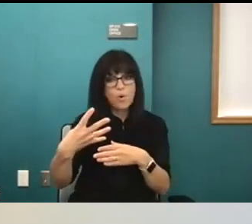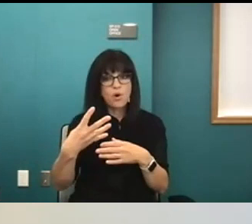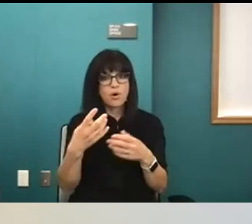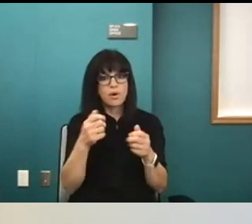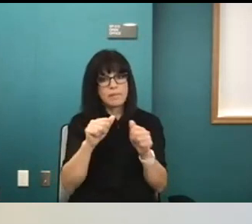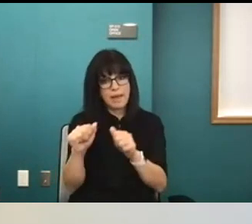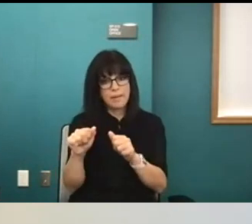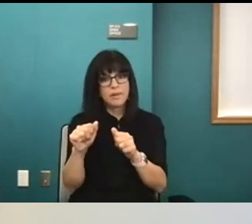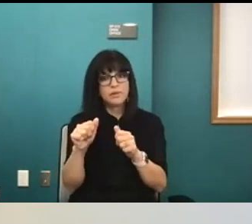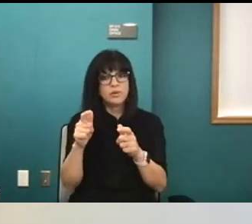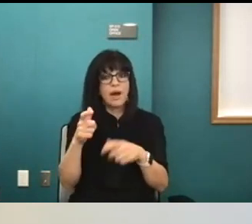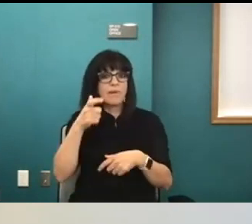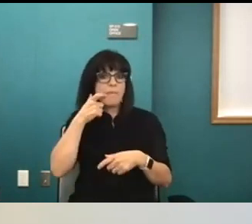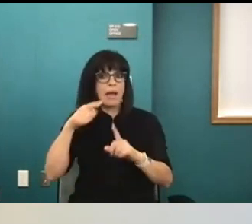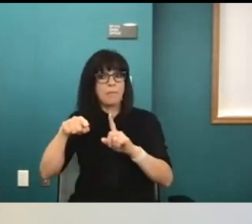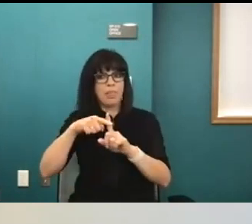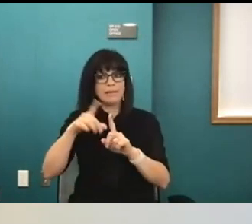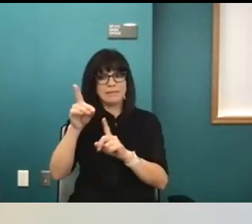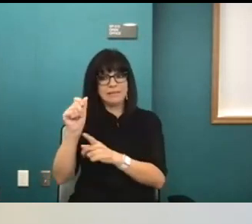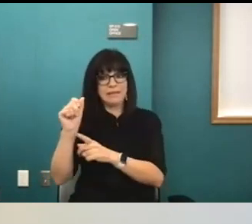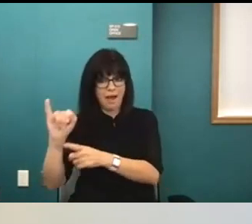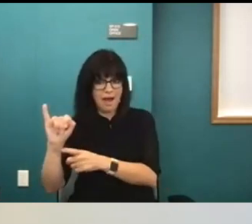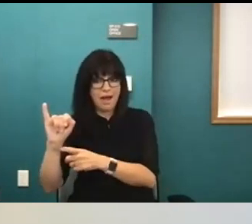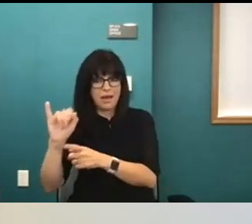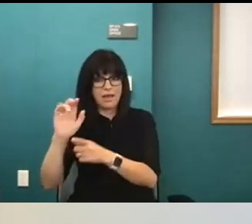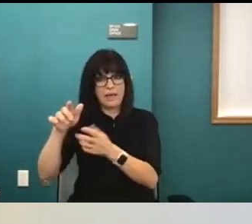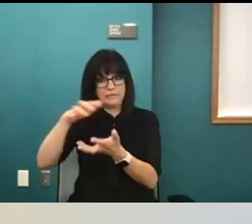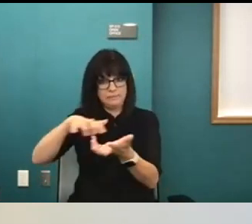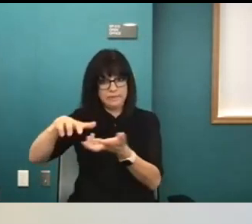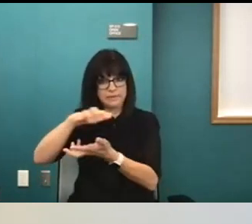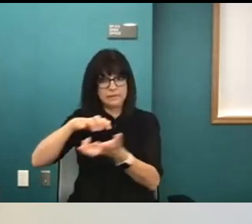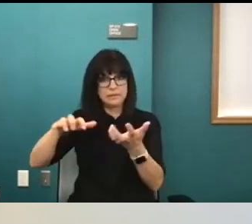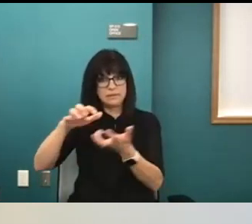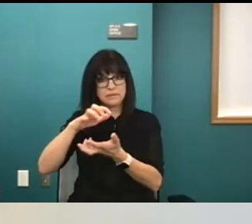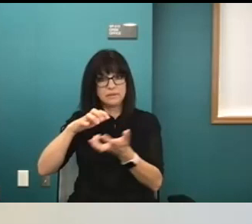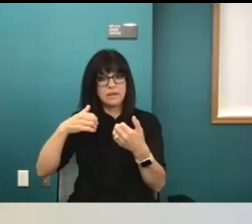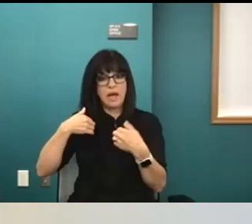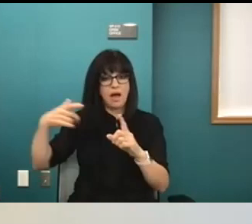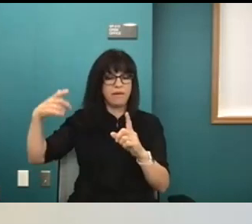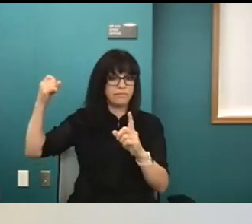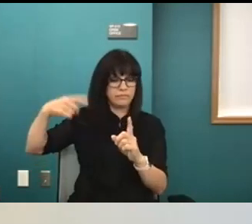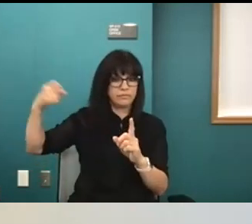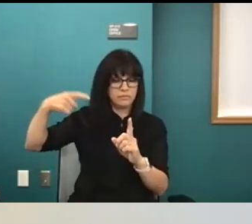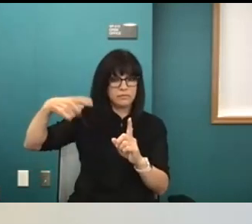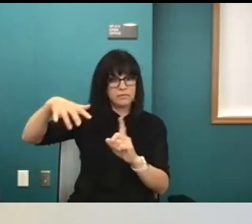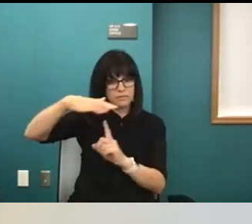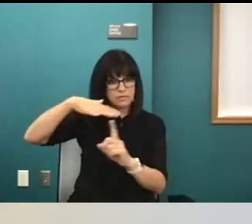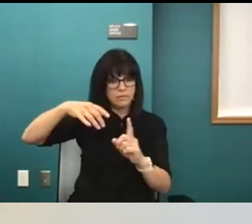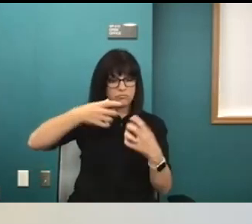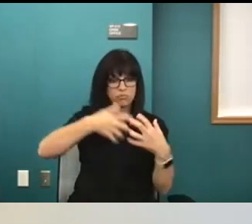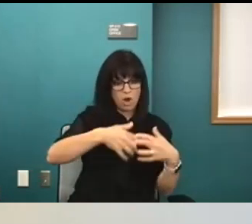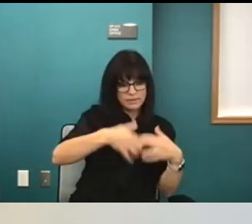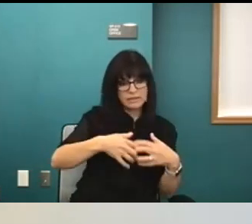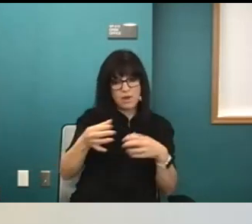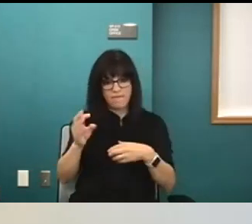could have a mic plus DAI, which again would be that mix where you have mix coming in from the processor mic and mix coming in from the